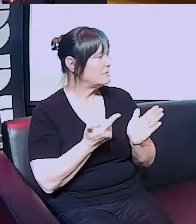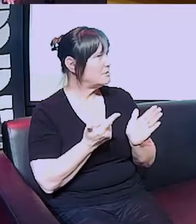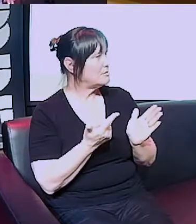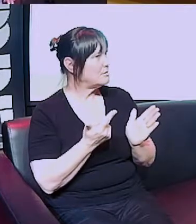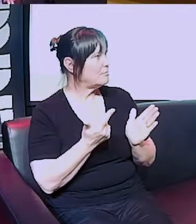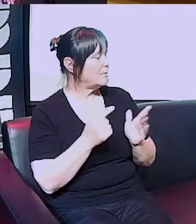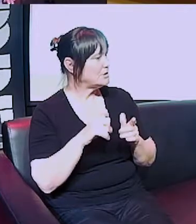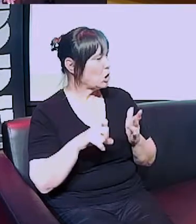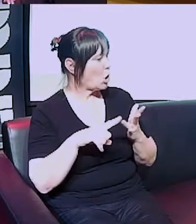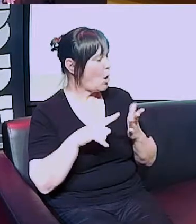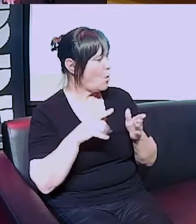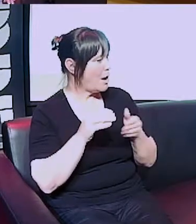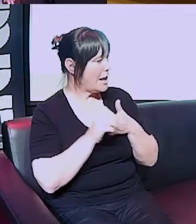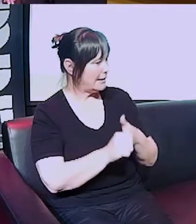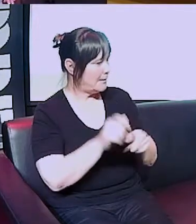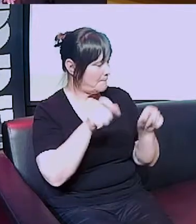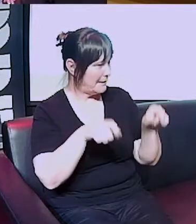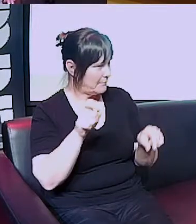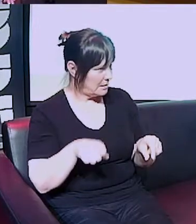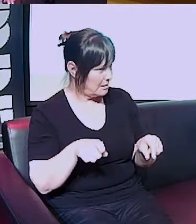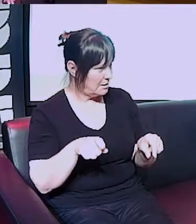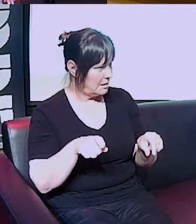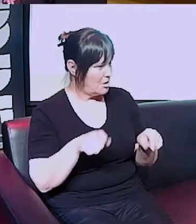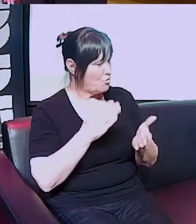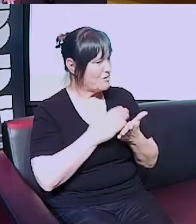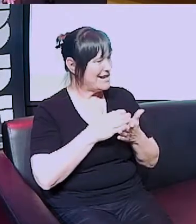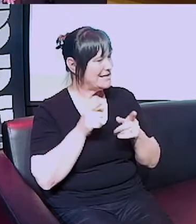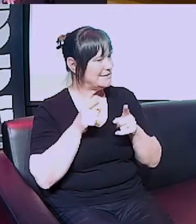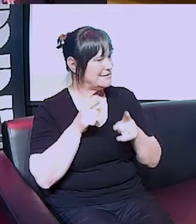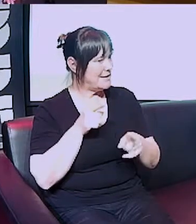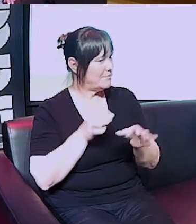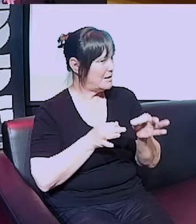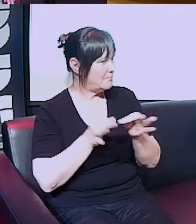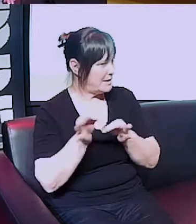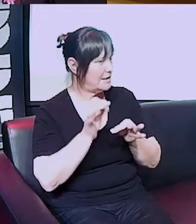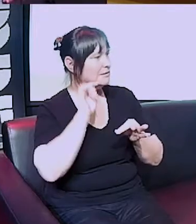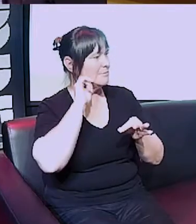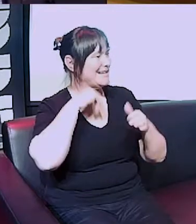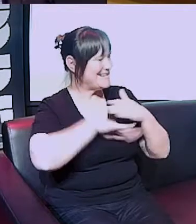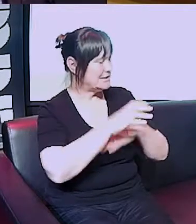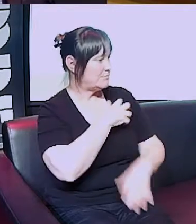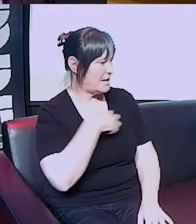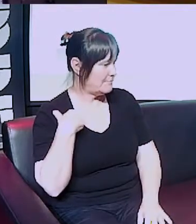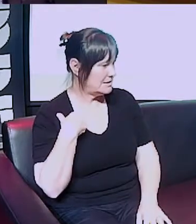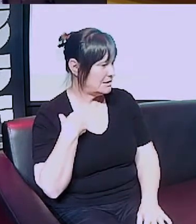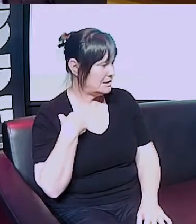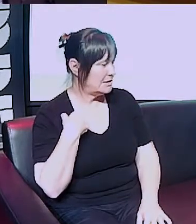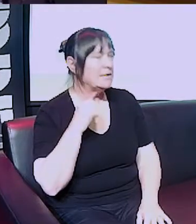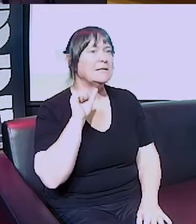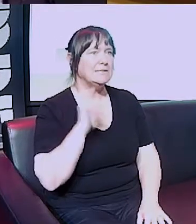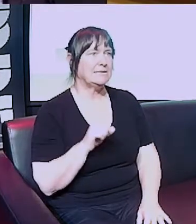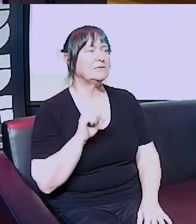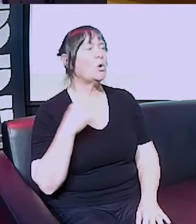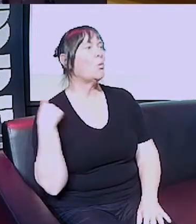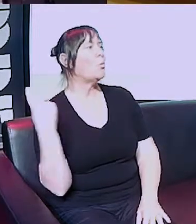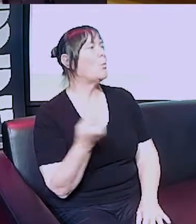because realistically, it's the co-leaders that are trying to get into Parliament, isn't it? Thank you. So we